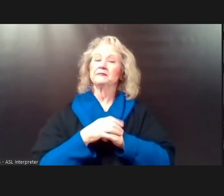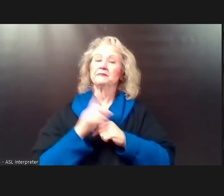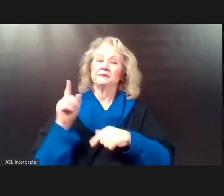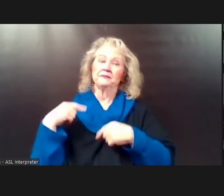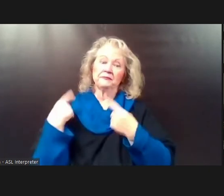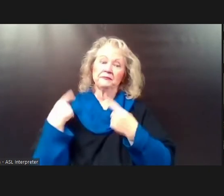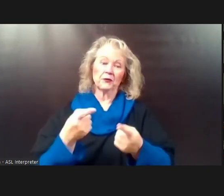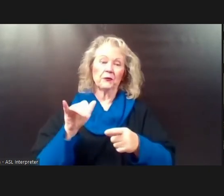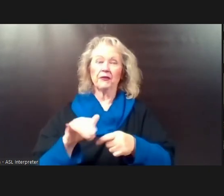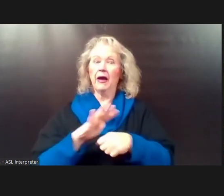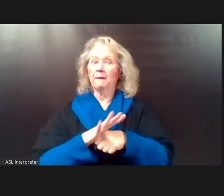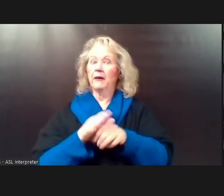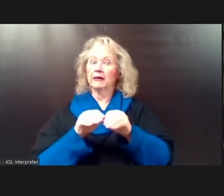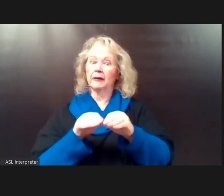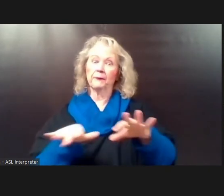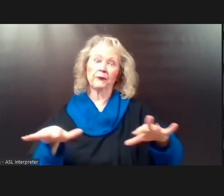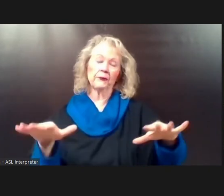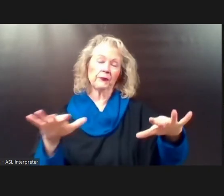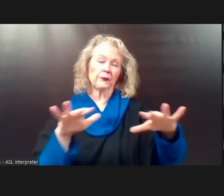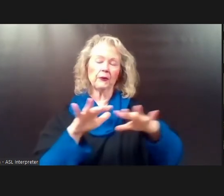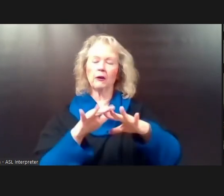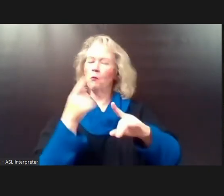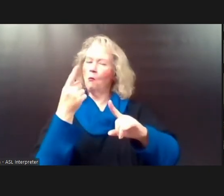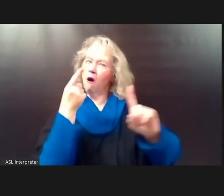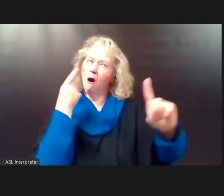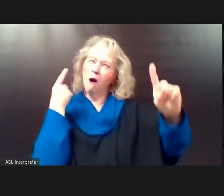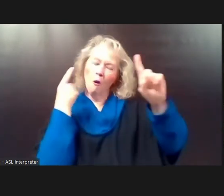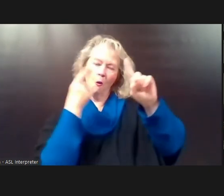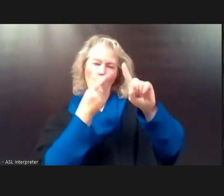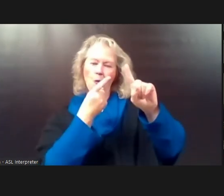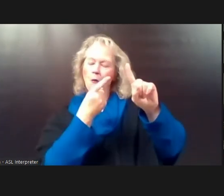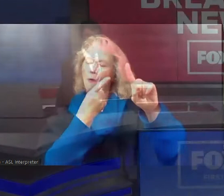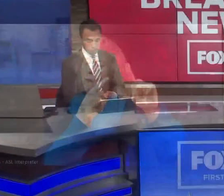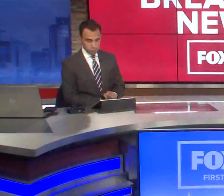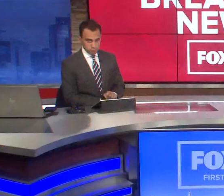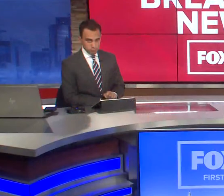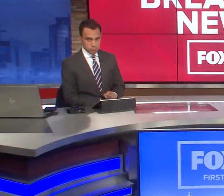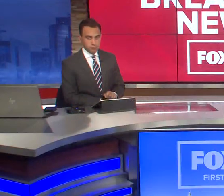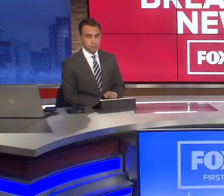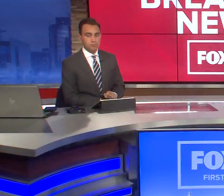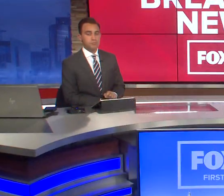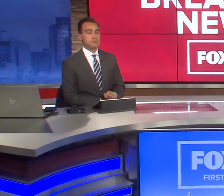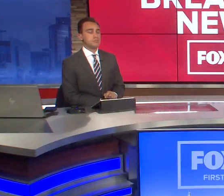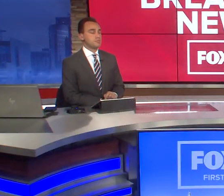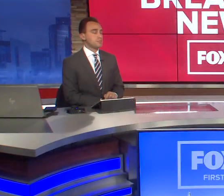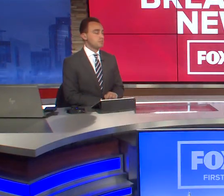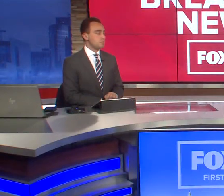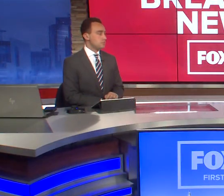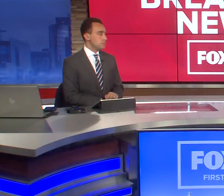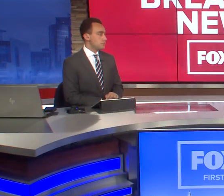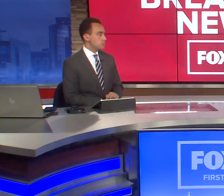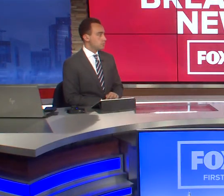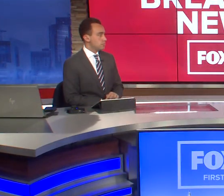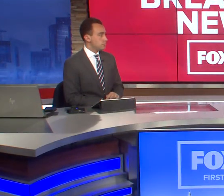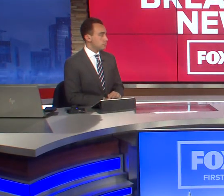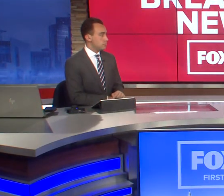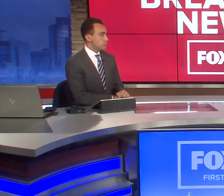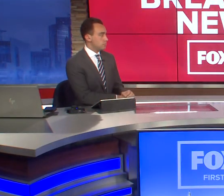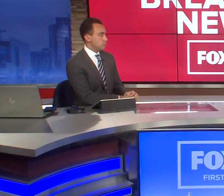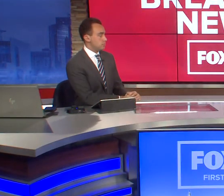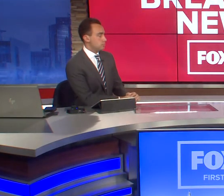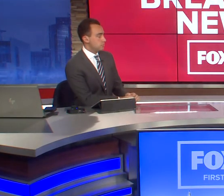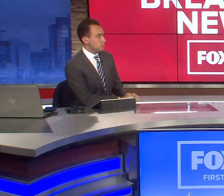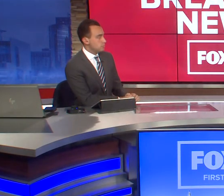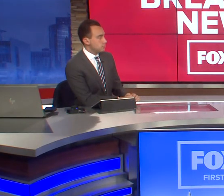Connecticut's public health commissioner following up the governor who just made a very big announcement here in Connecticut. He is ending